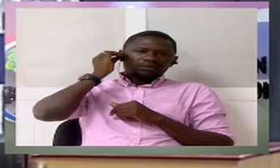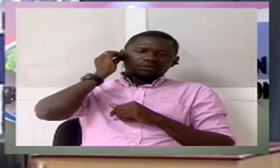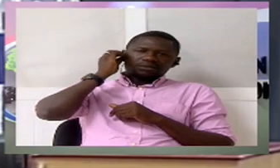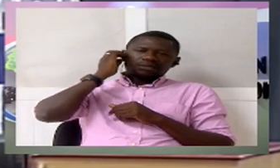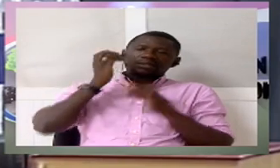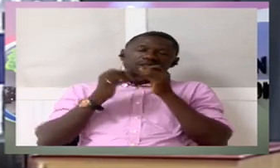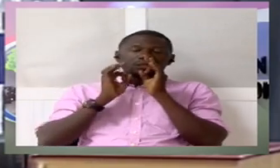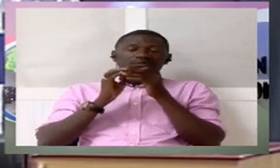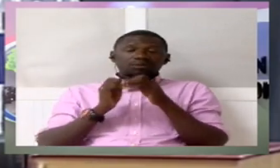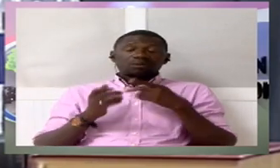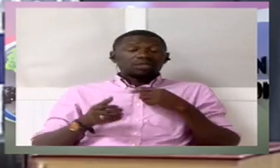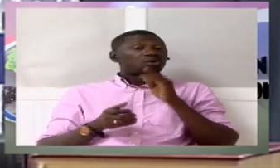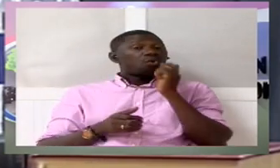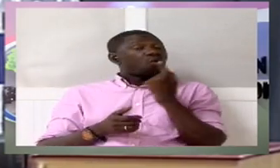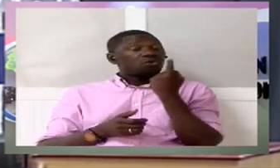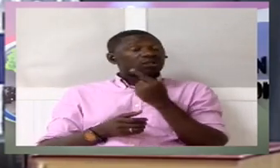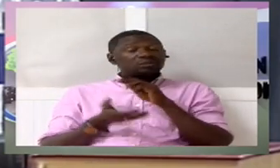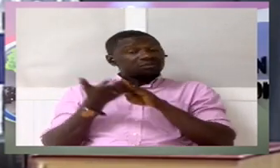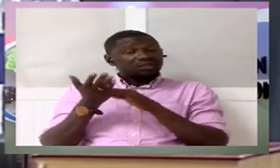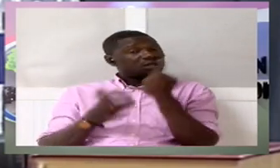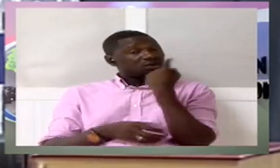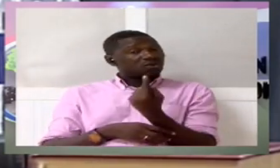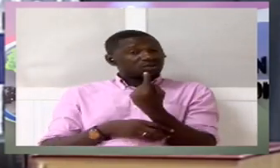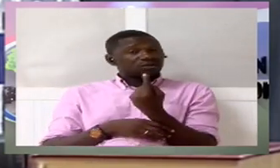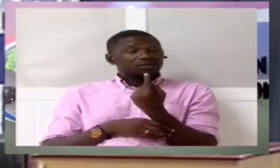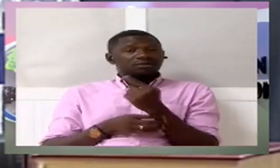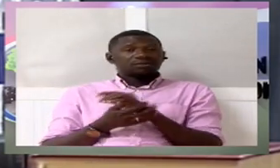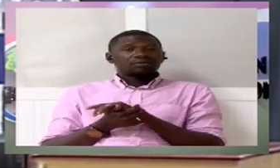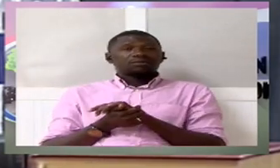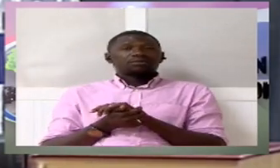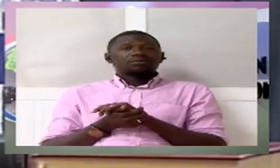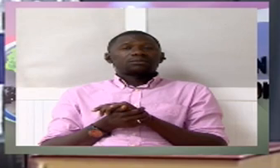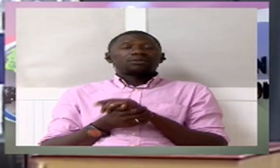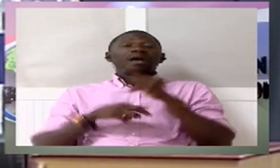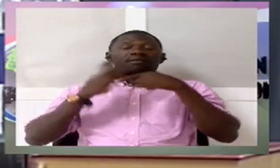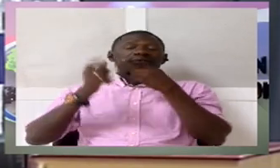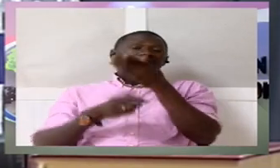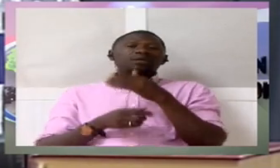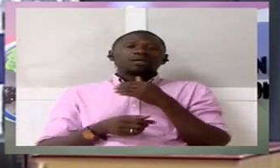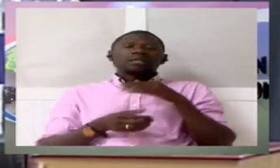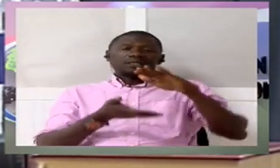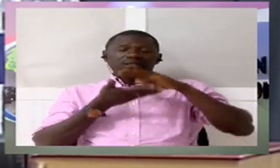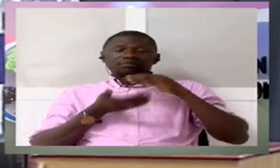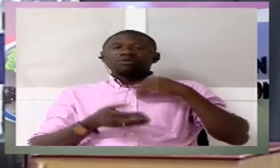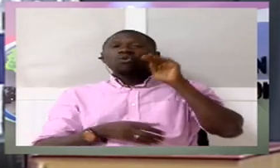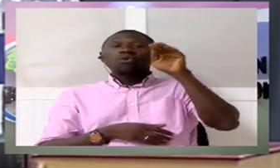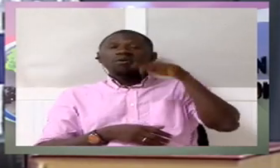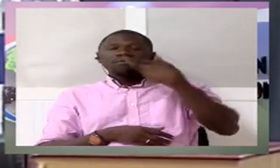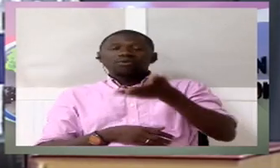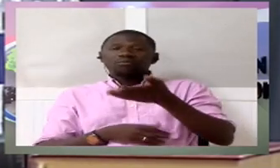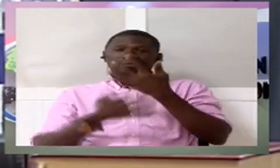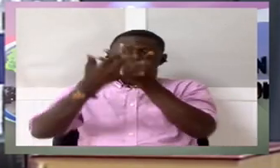de. He said to them, well, let it be medicine alone. Mbeje nga call sort of from prisons. I was there when I got a call from